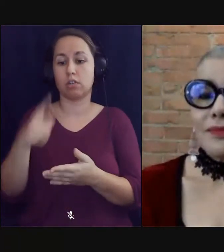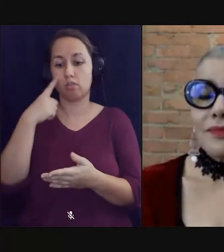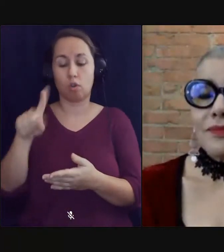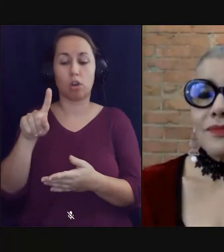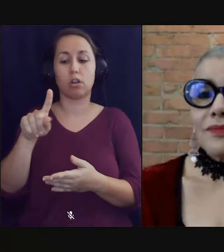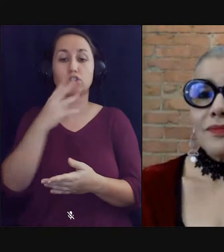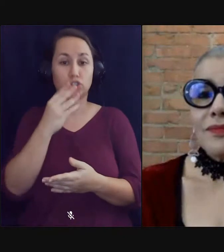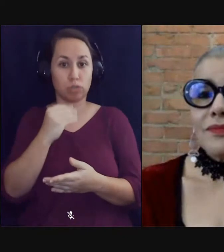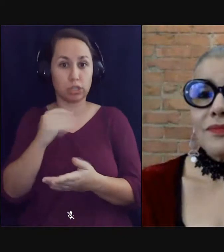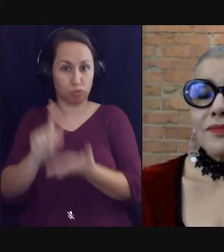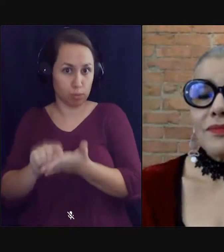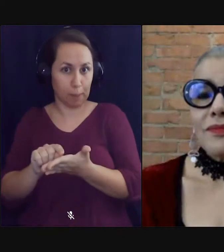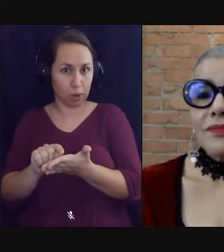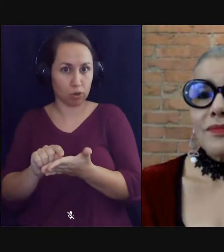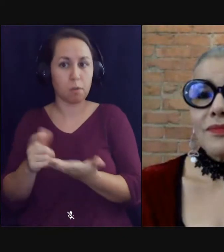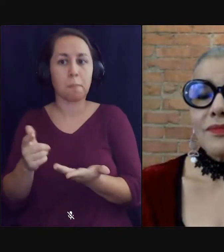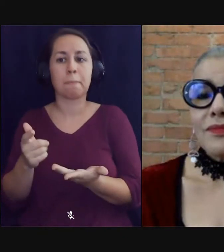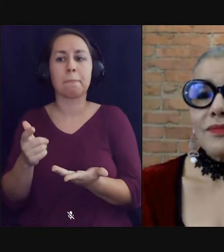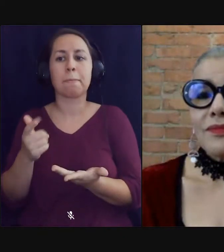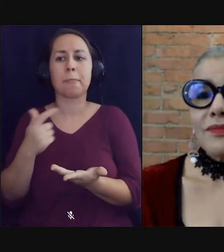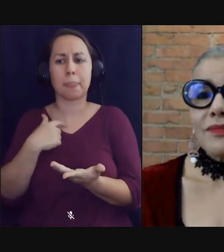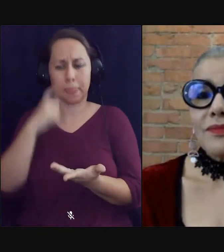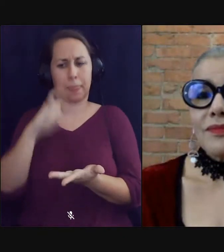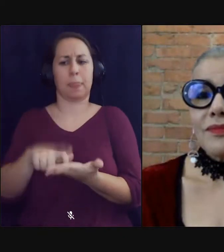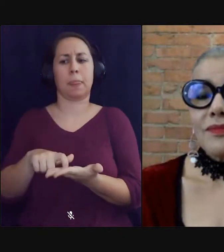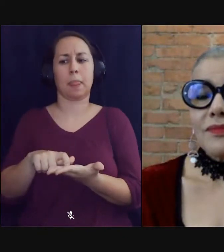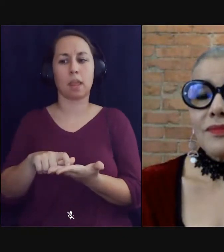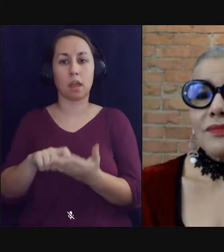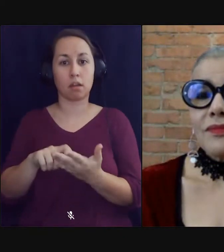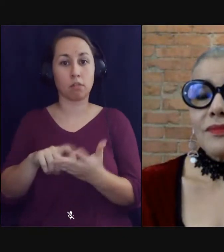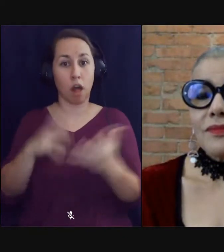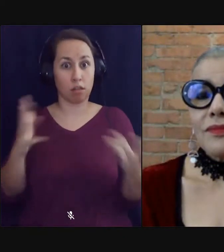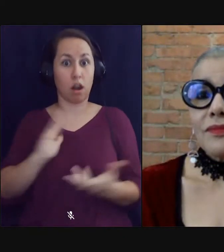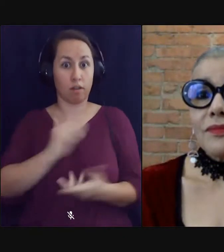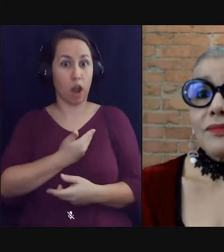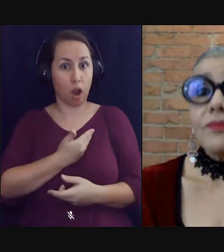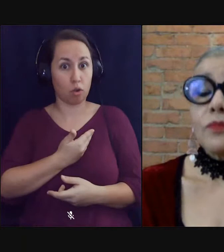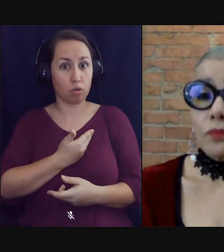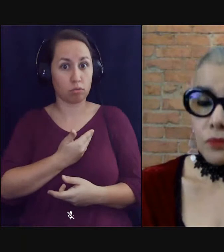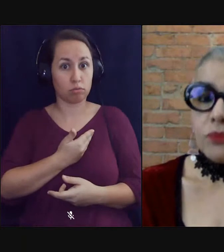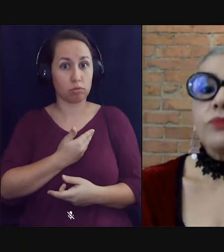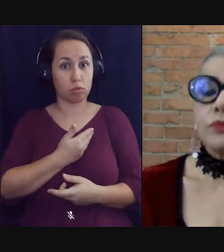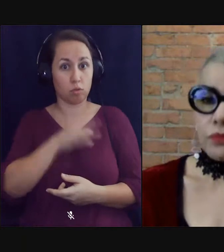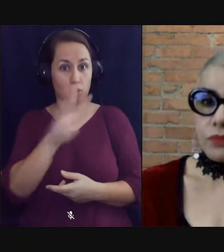Newswire, I started to realize that a big portion of our web traffic was coming from